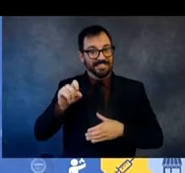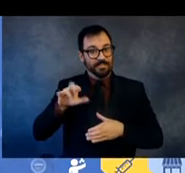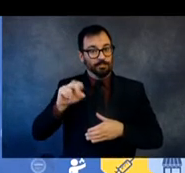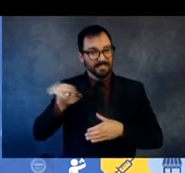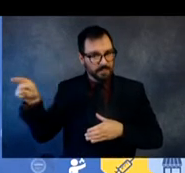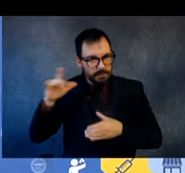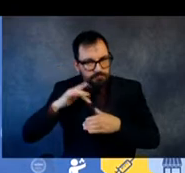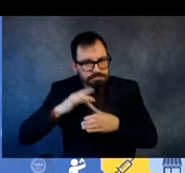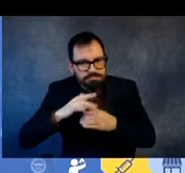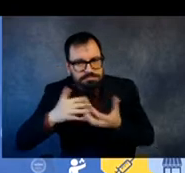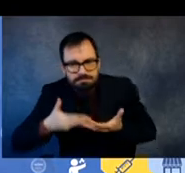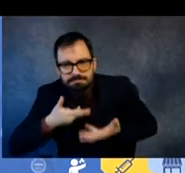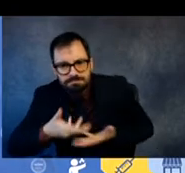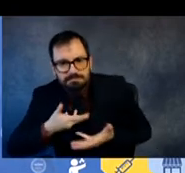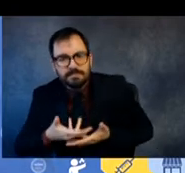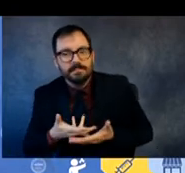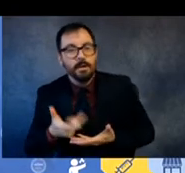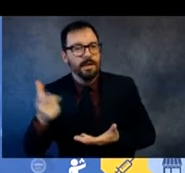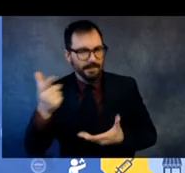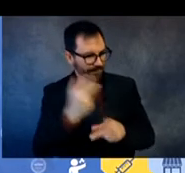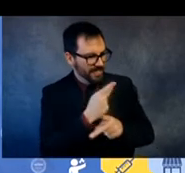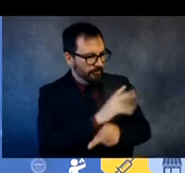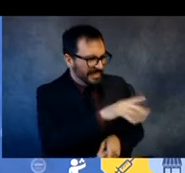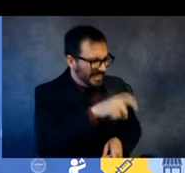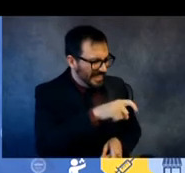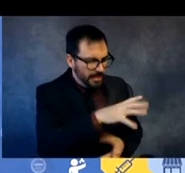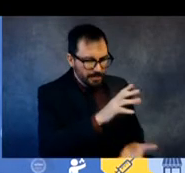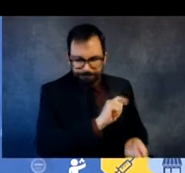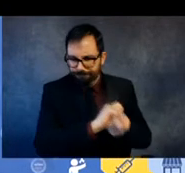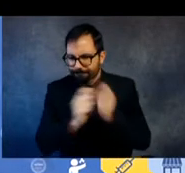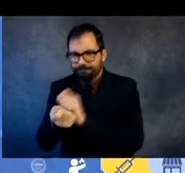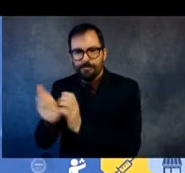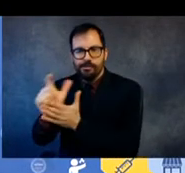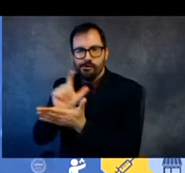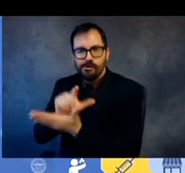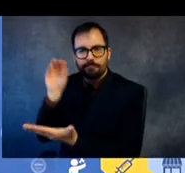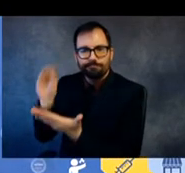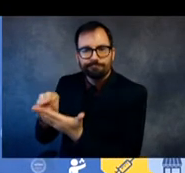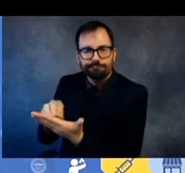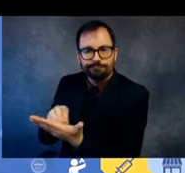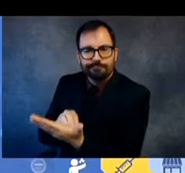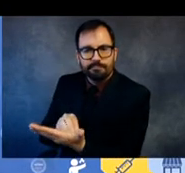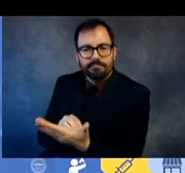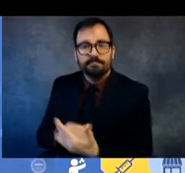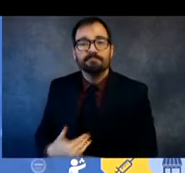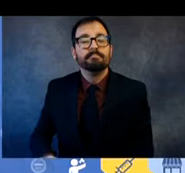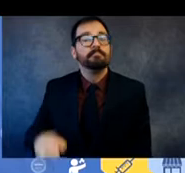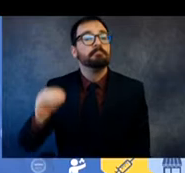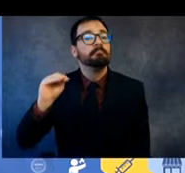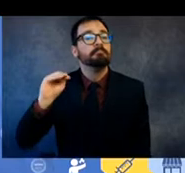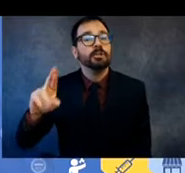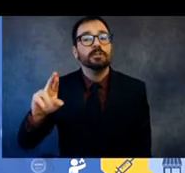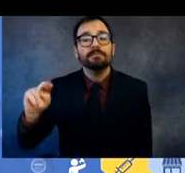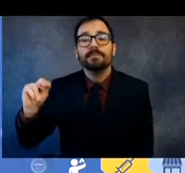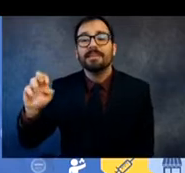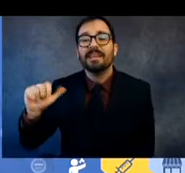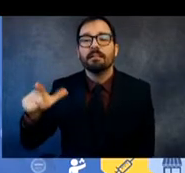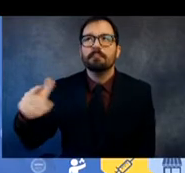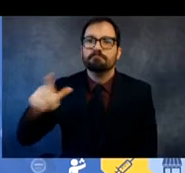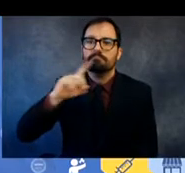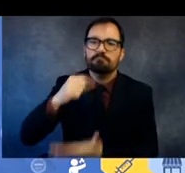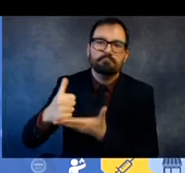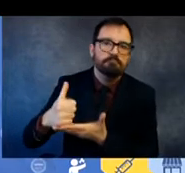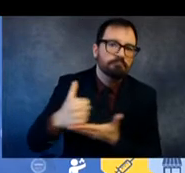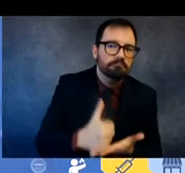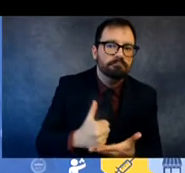into action, Mr. Neal was extremely helpful, as well as Catherine Clark, a member of leadership, and the entire